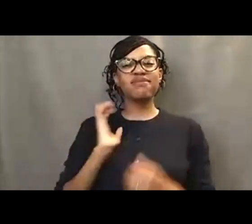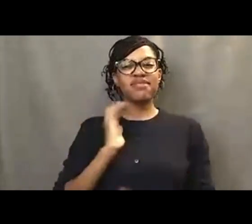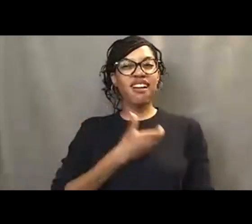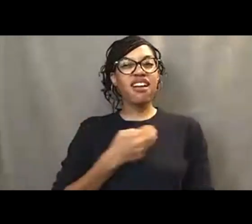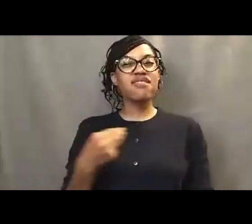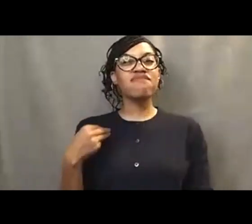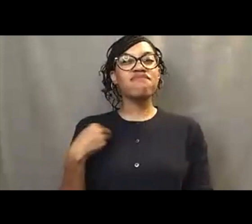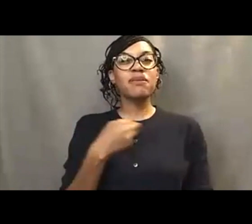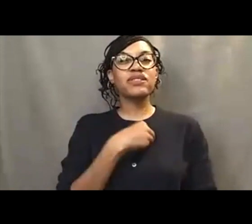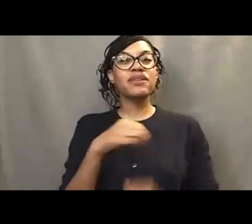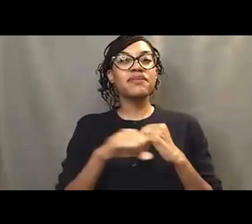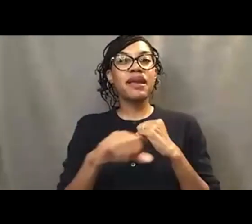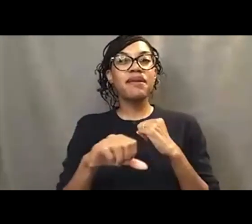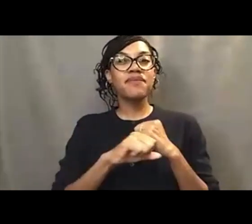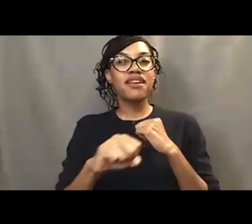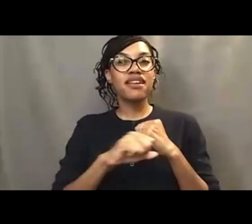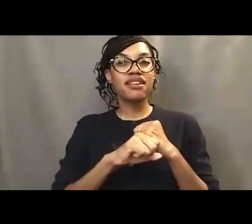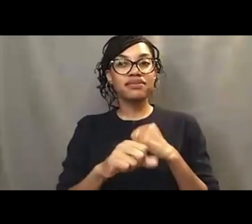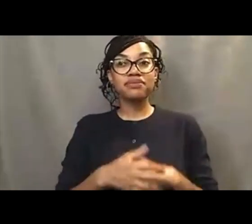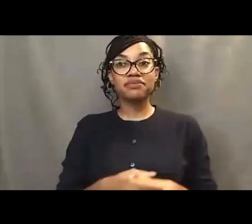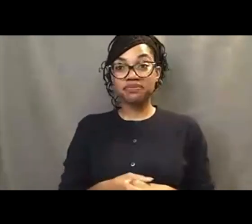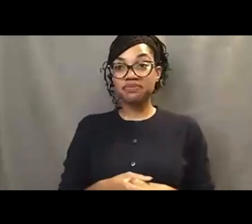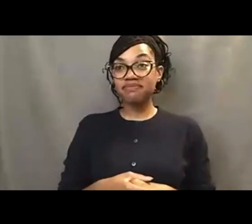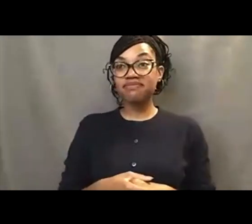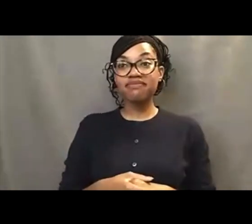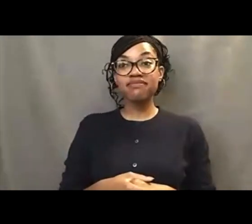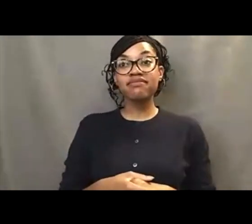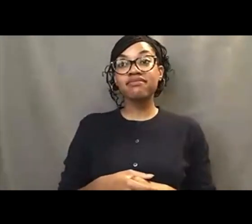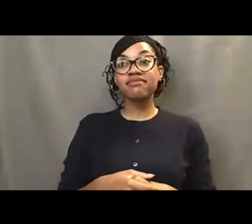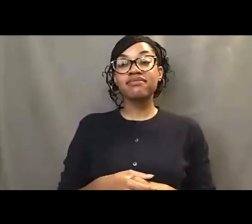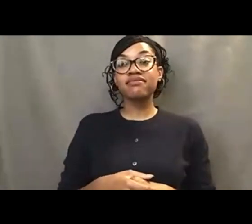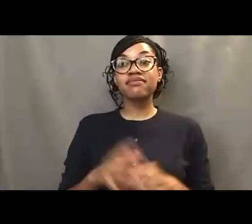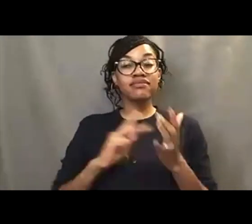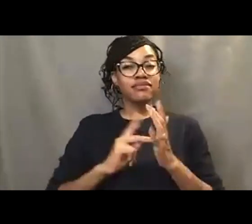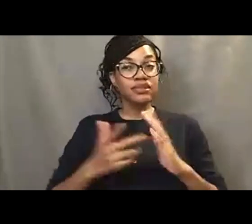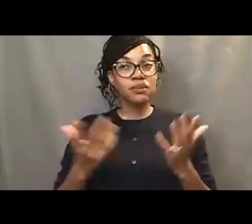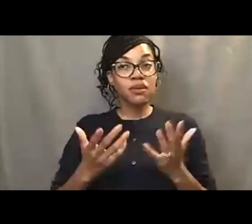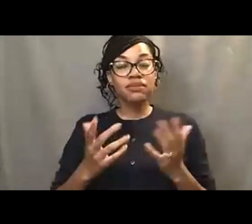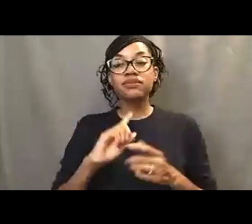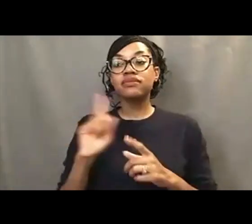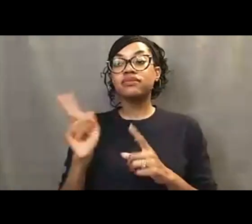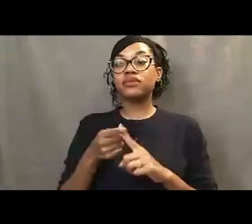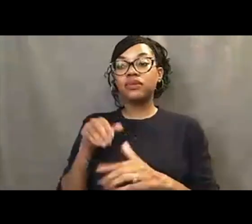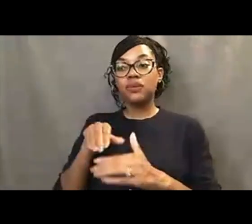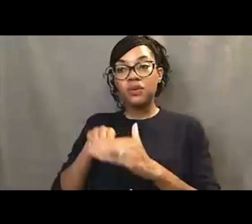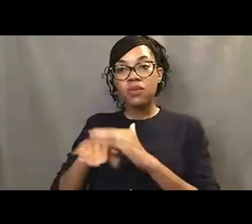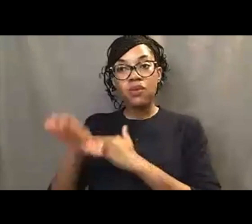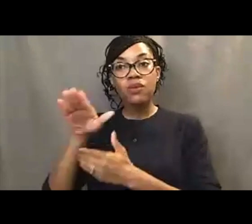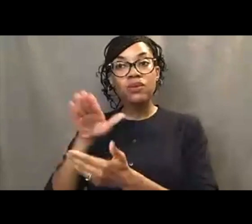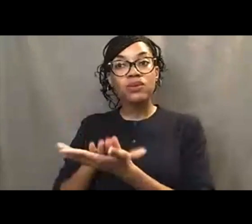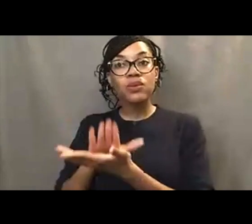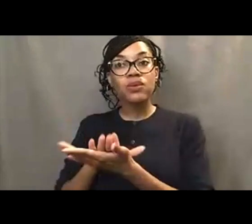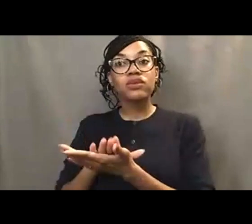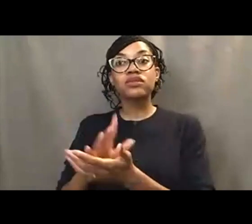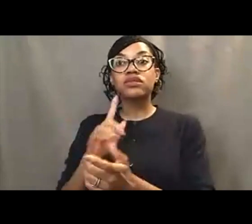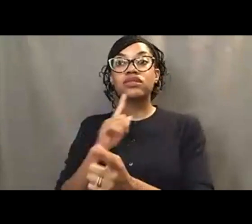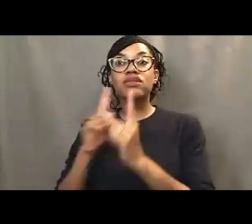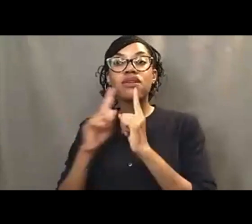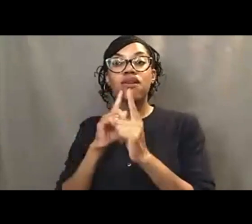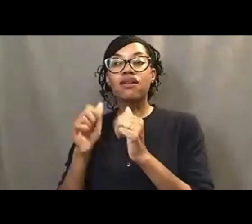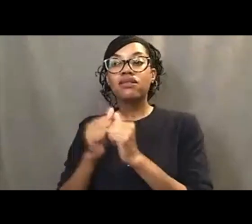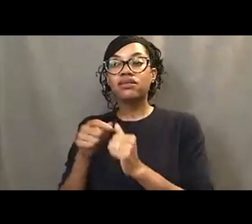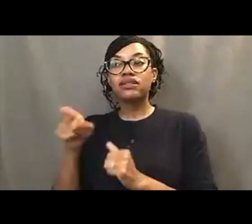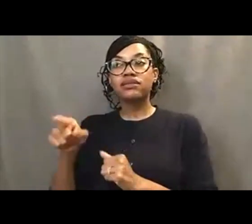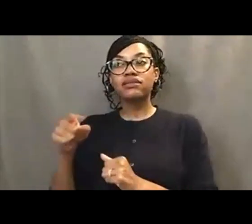right? So when we go into schools and we talk to potential